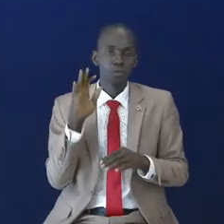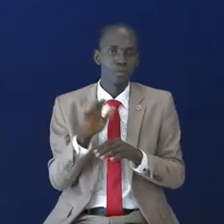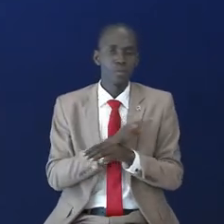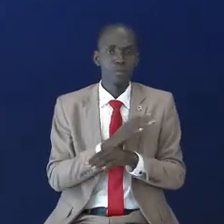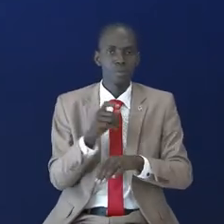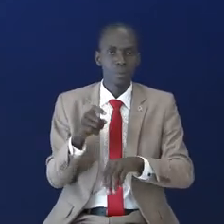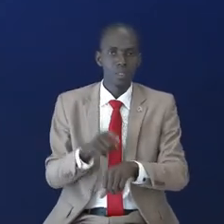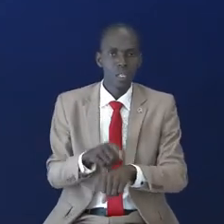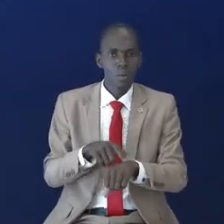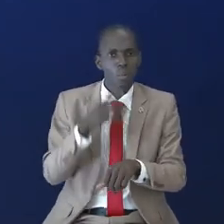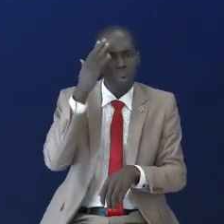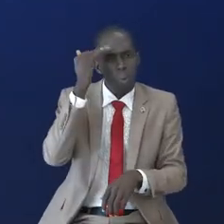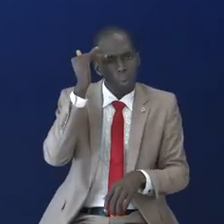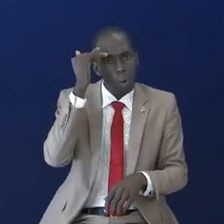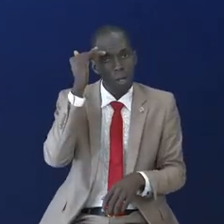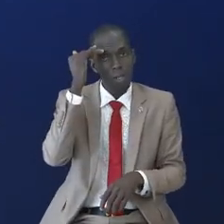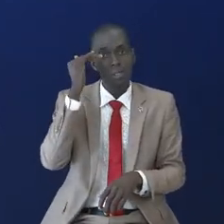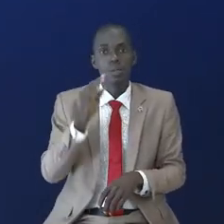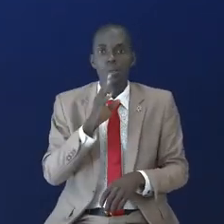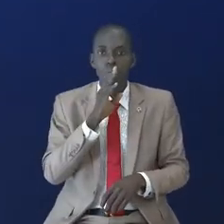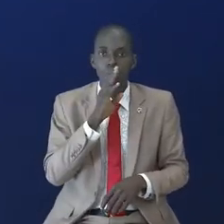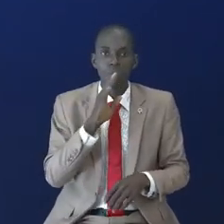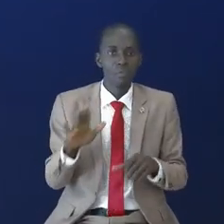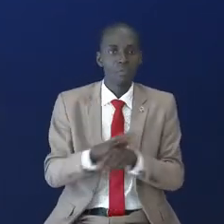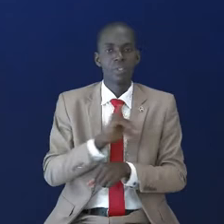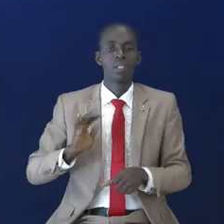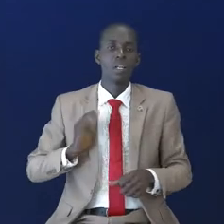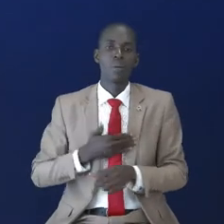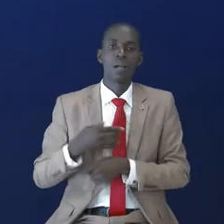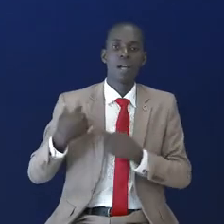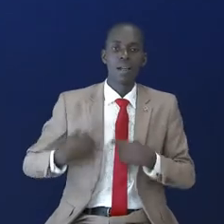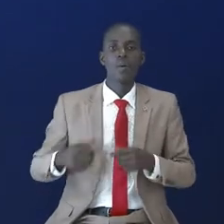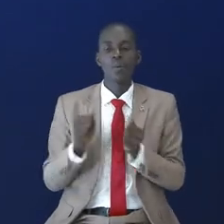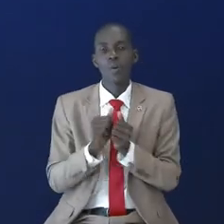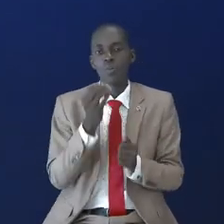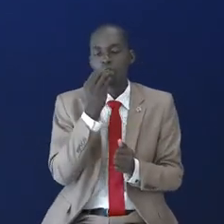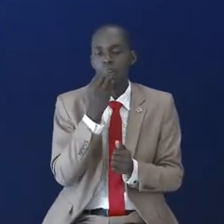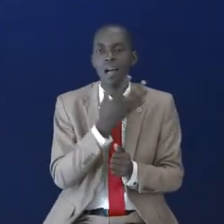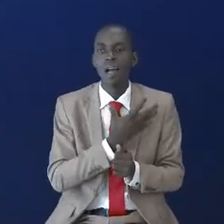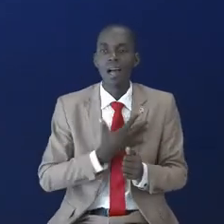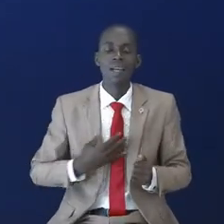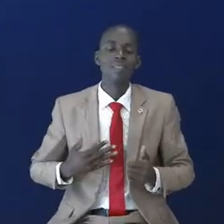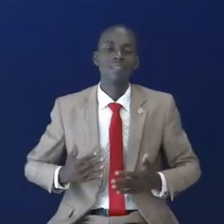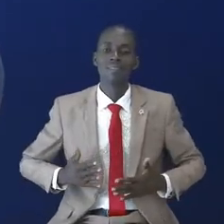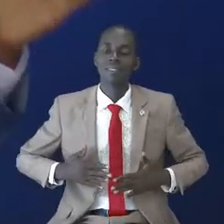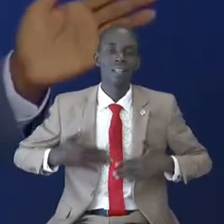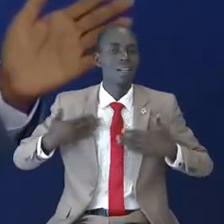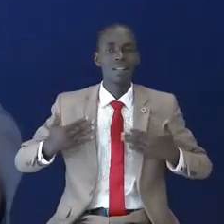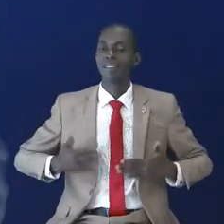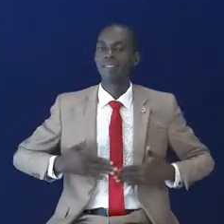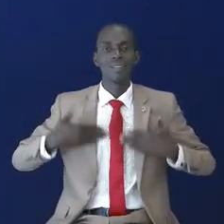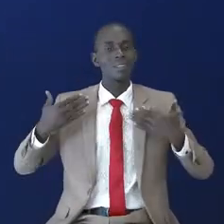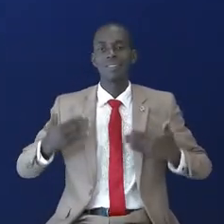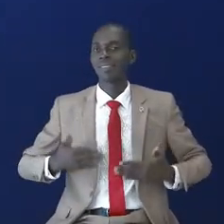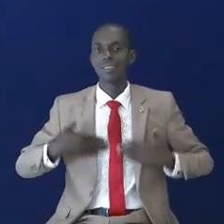Why? Filling our hearts with food and